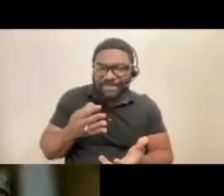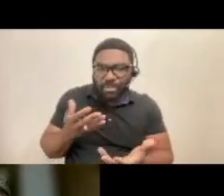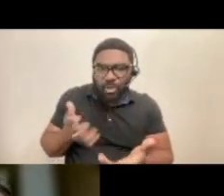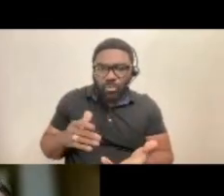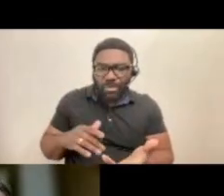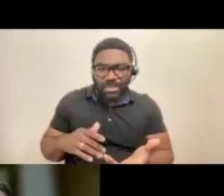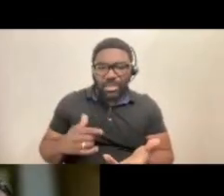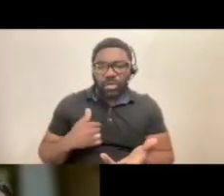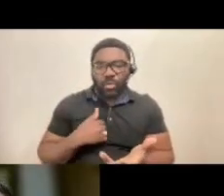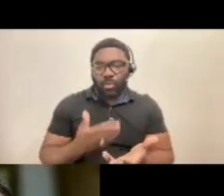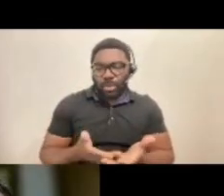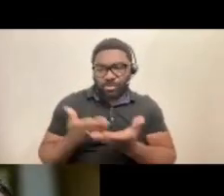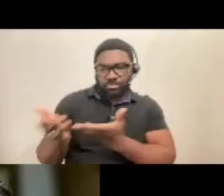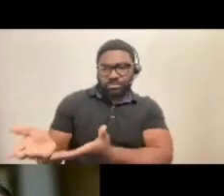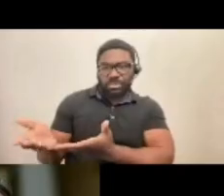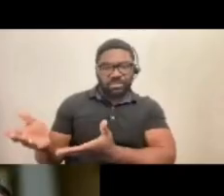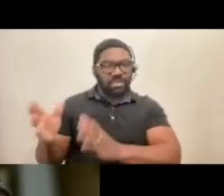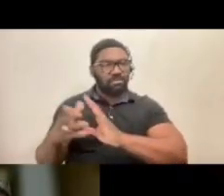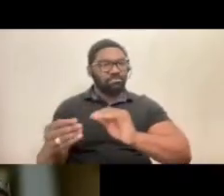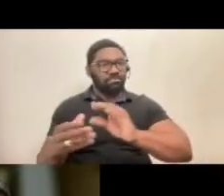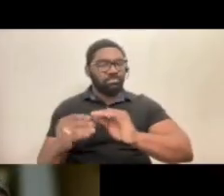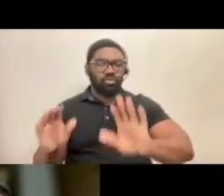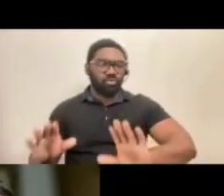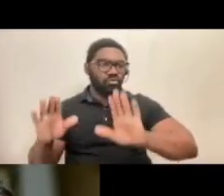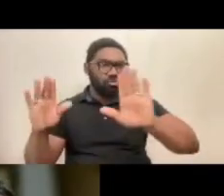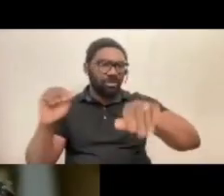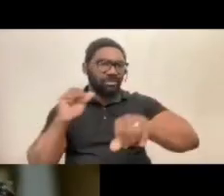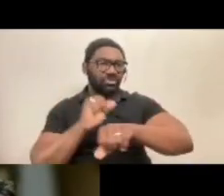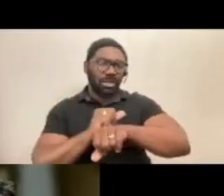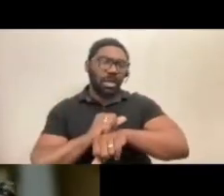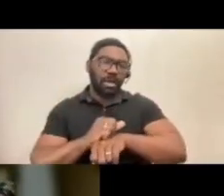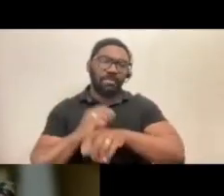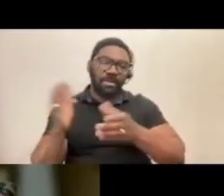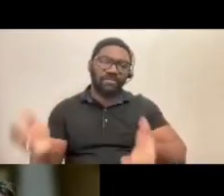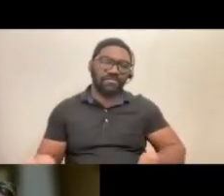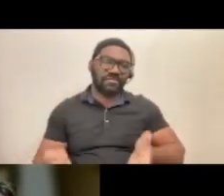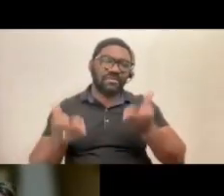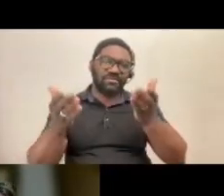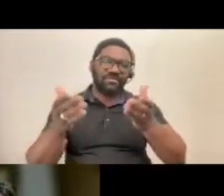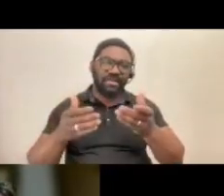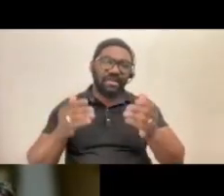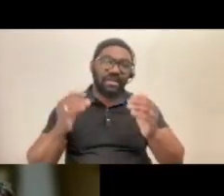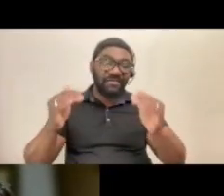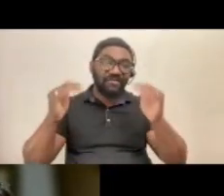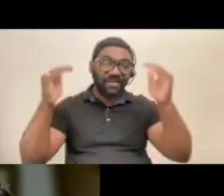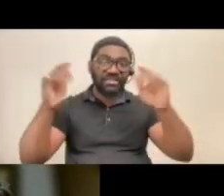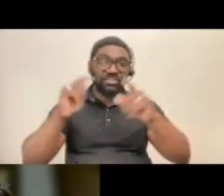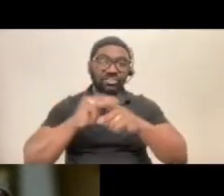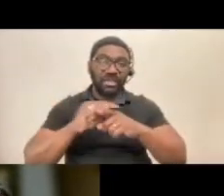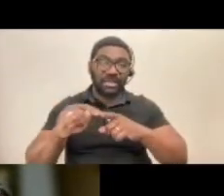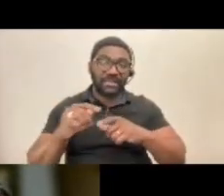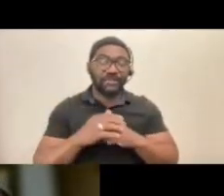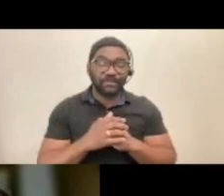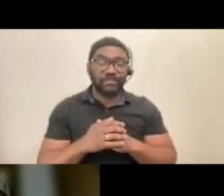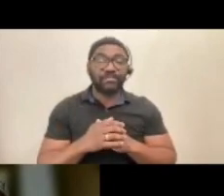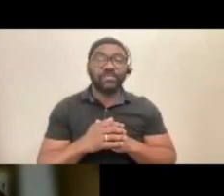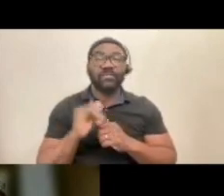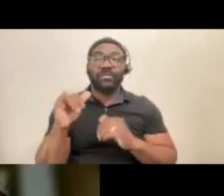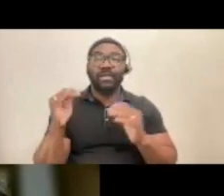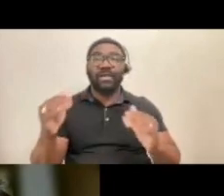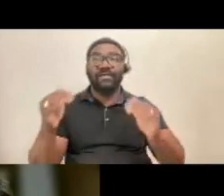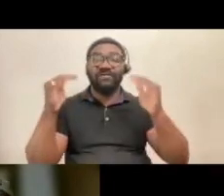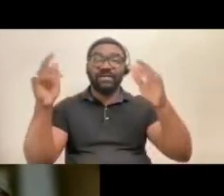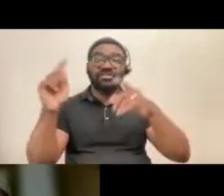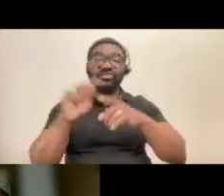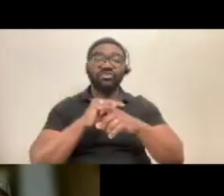hand it over to them. And they did the most amazing job of lifting that advanced training for us. So the advanced training is actually 2